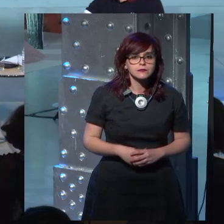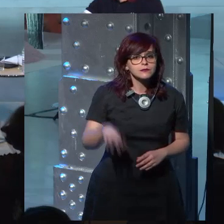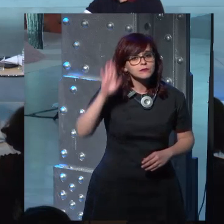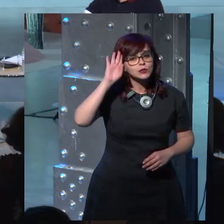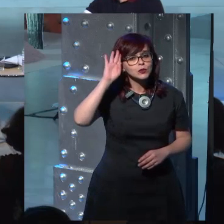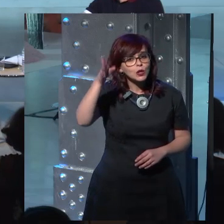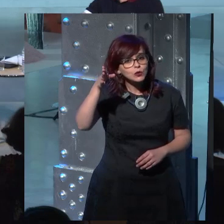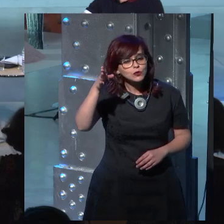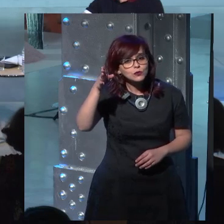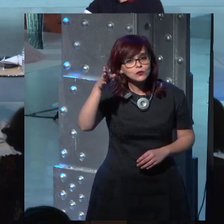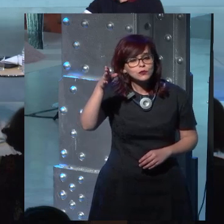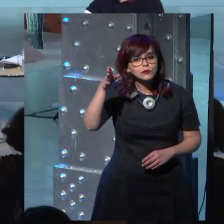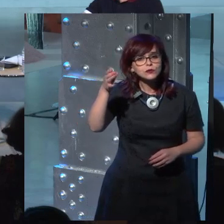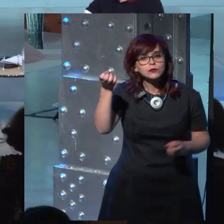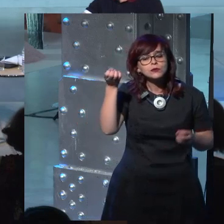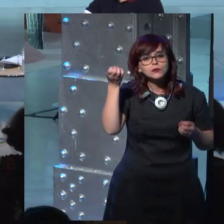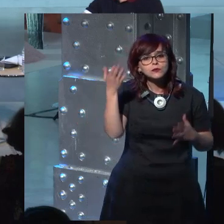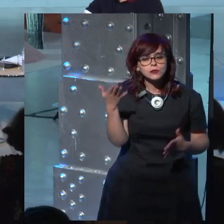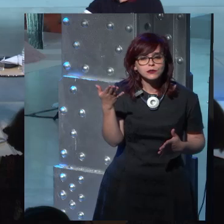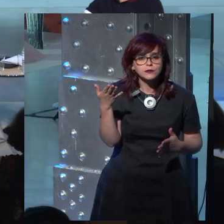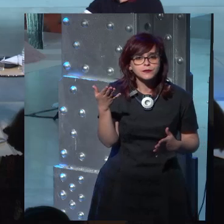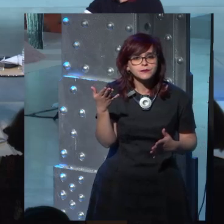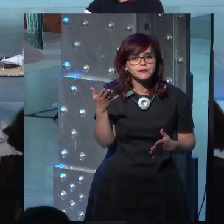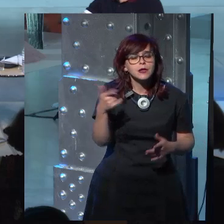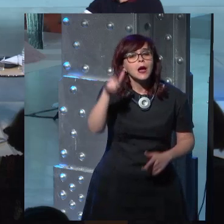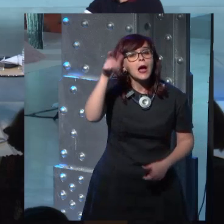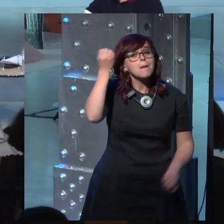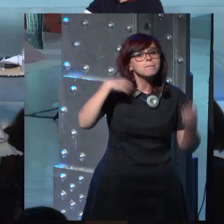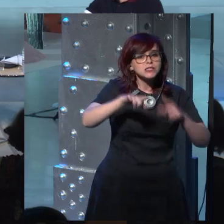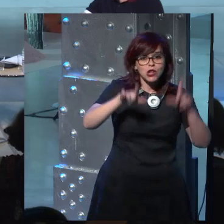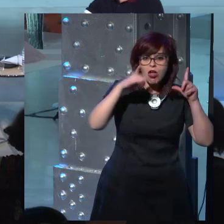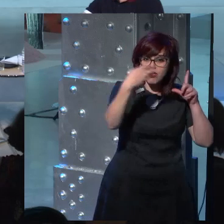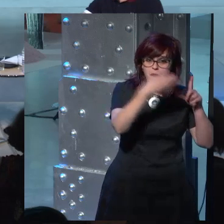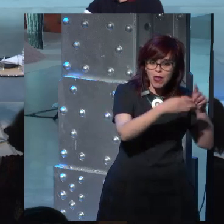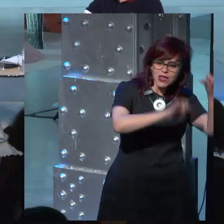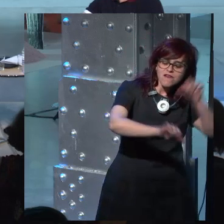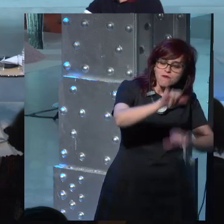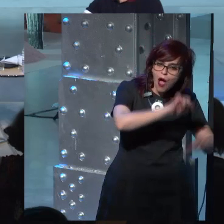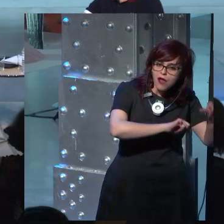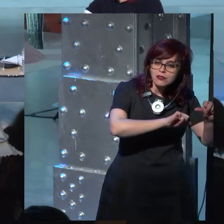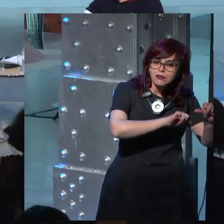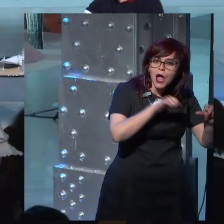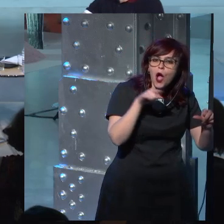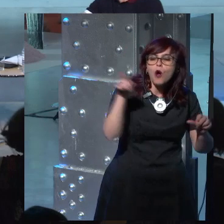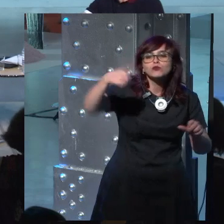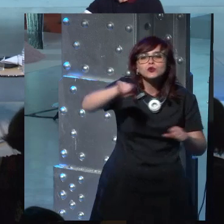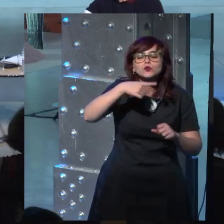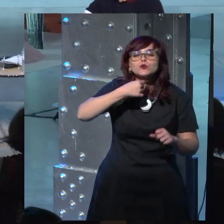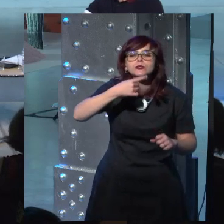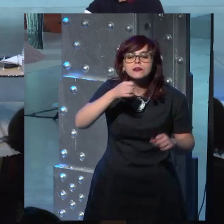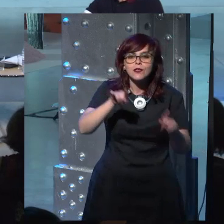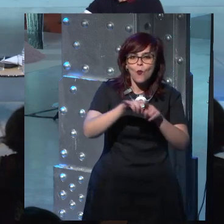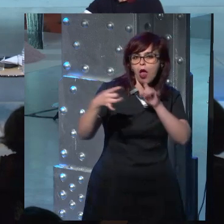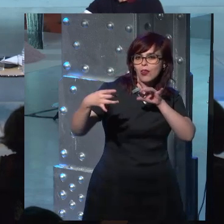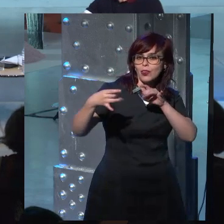Hi. What character from Breaking Bad would you like your characters to have a storyline with?